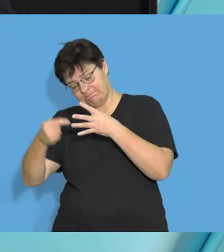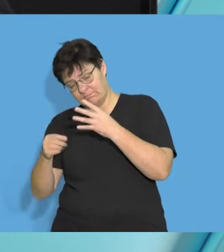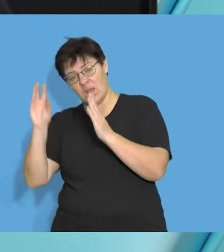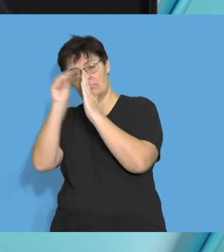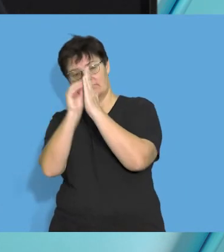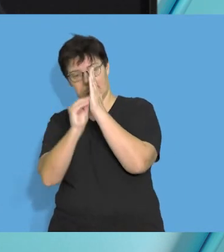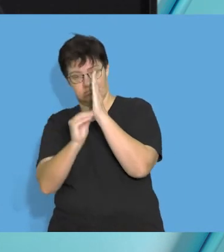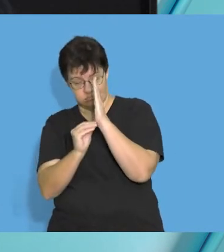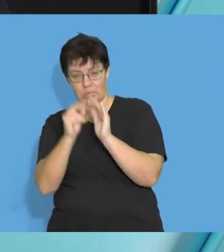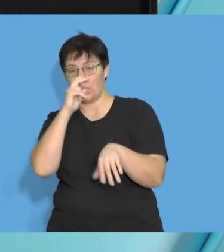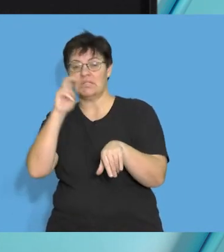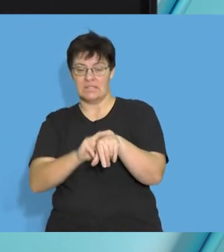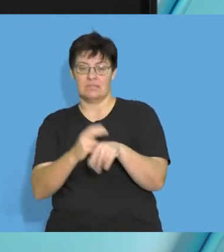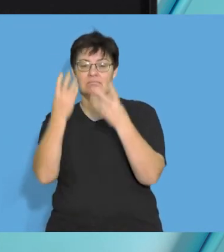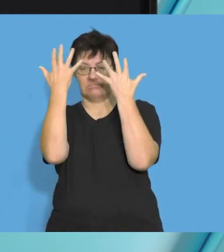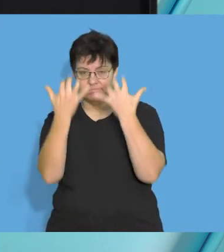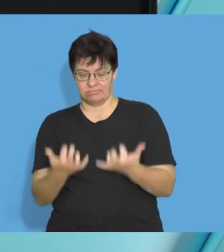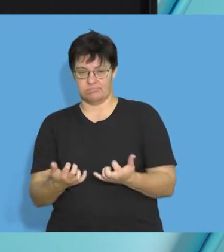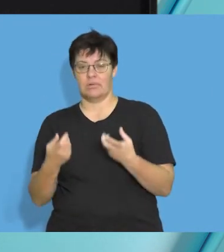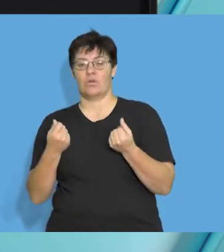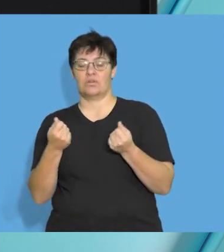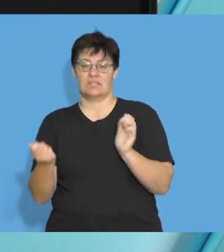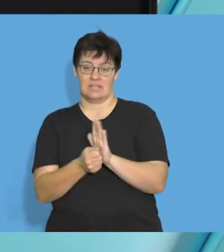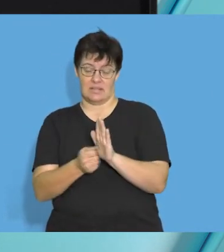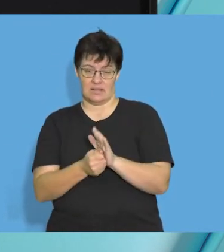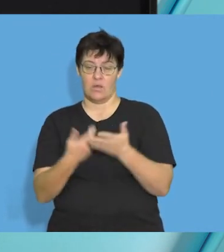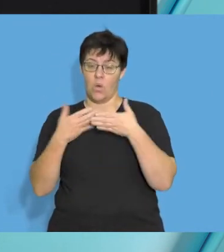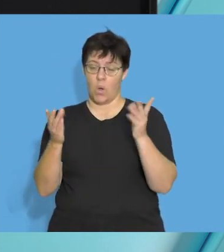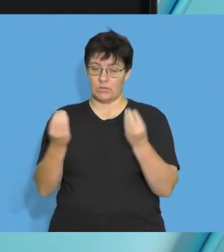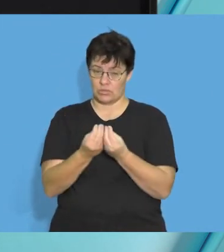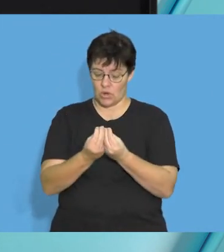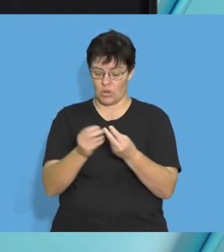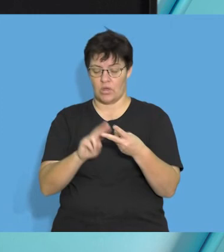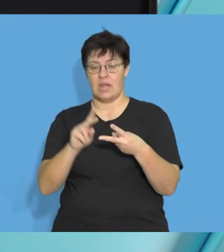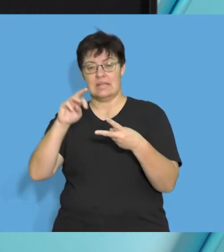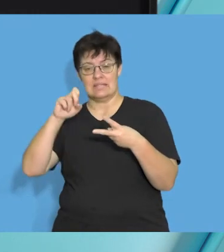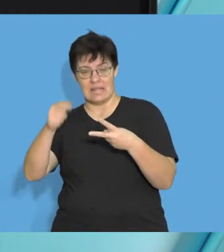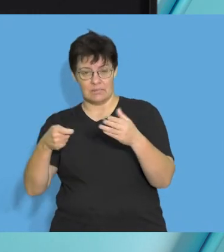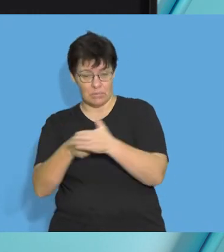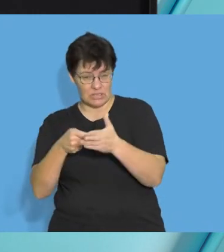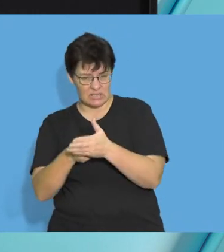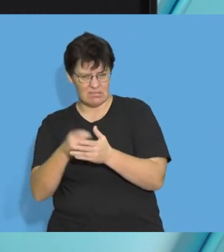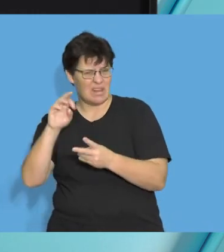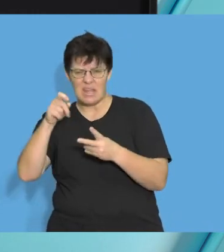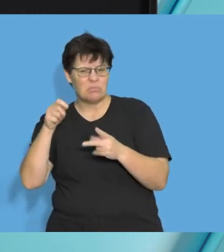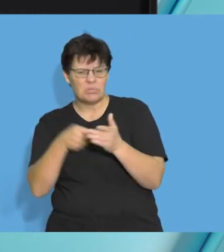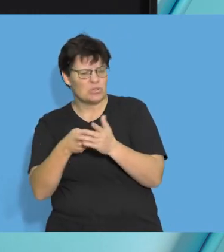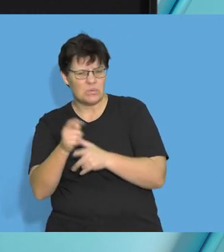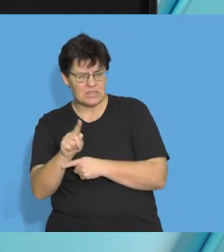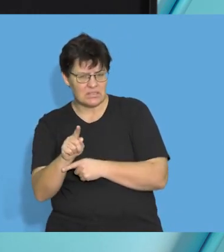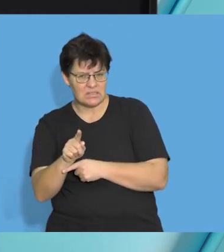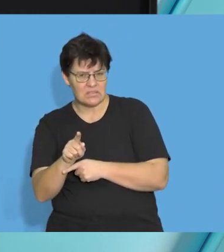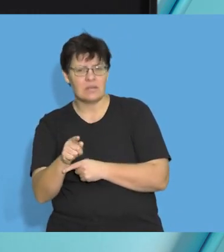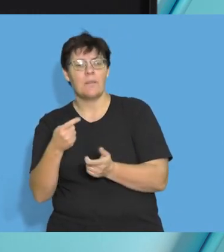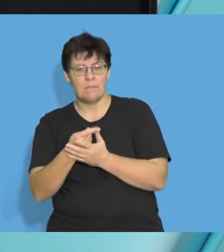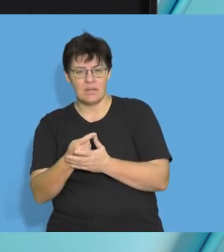calculate cost of sales. Opening stock, net purchases. What is net purchases? Purchases, less